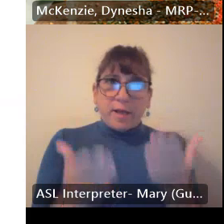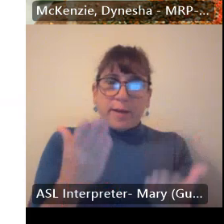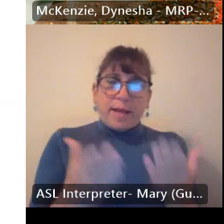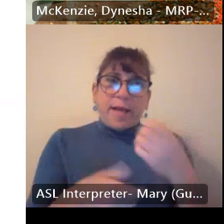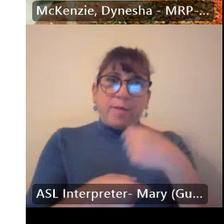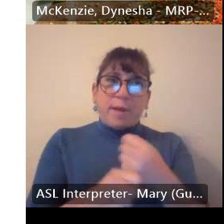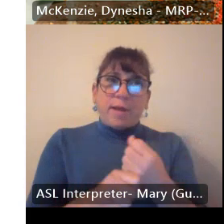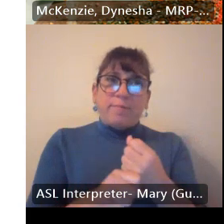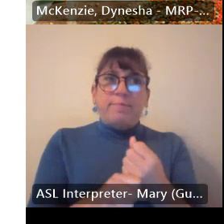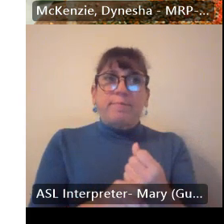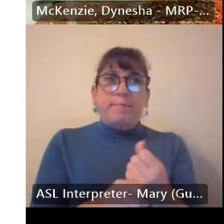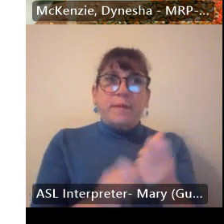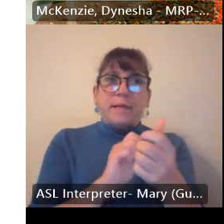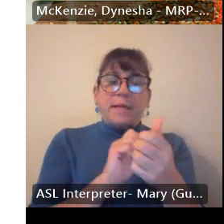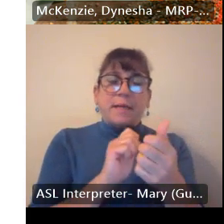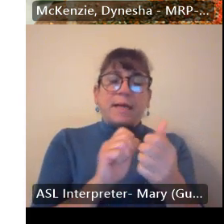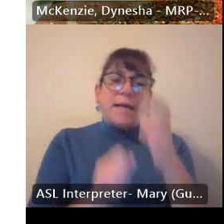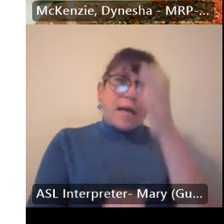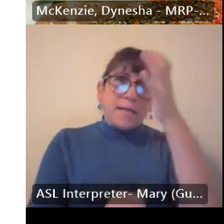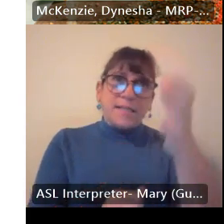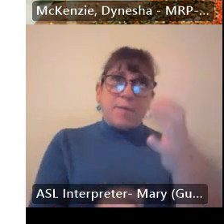a concept or a term clearer,